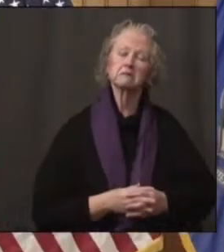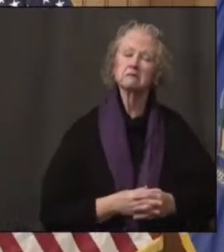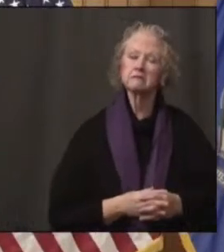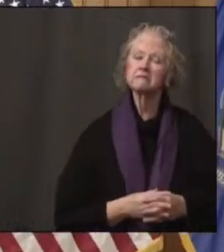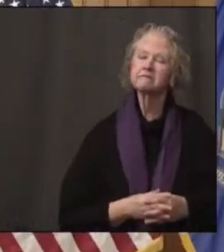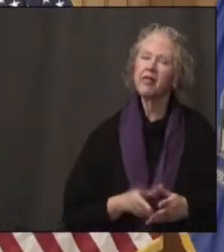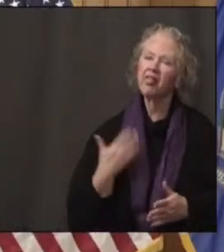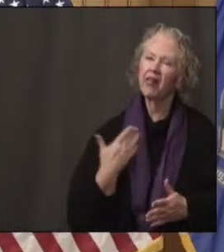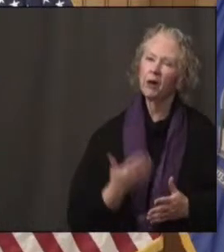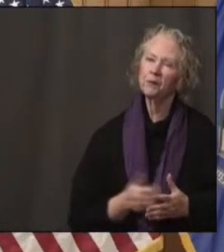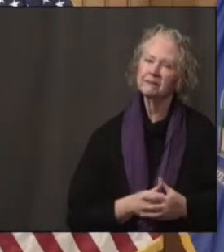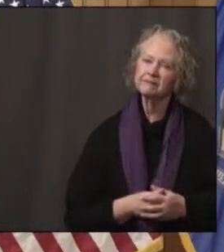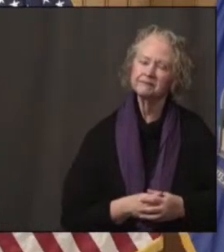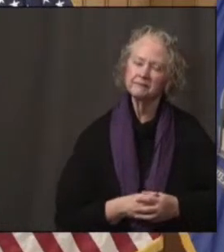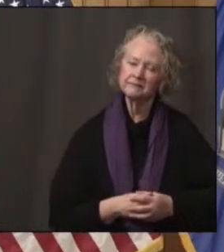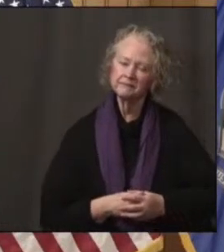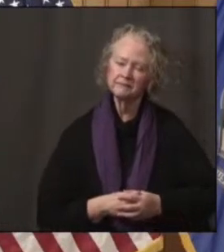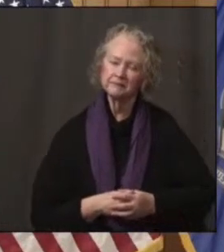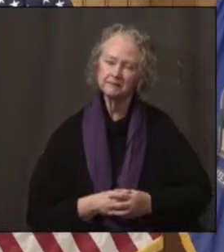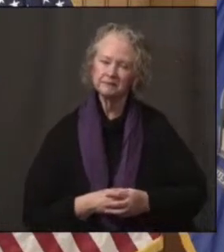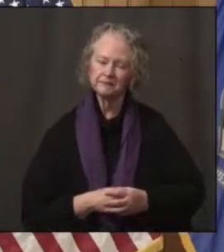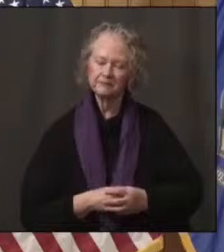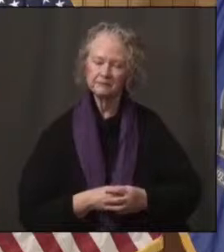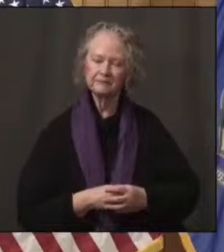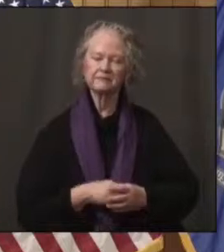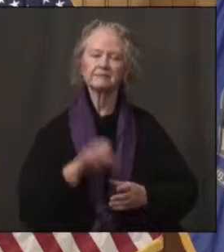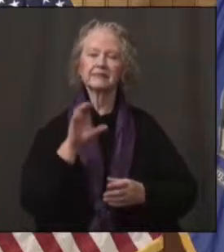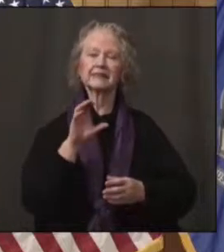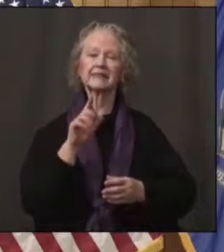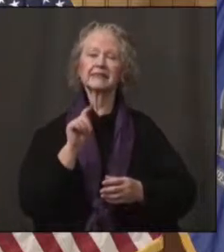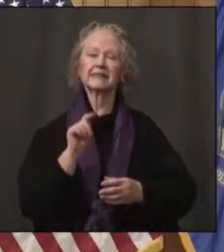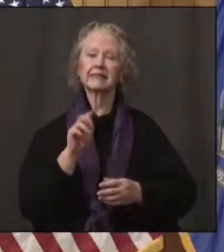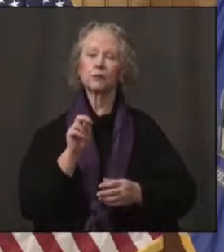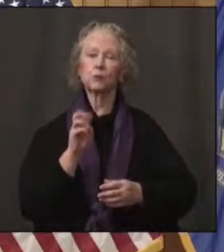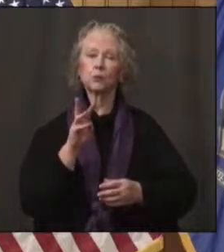Okay, thank you. Thank you. CT News Junkie.